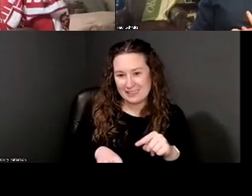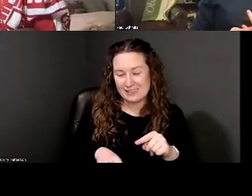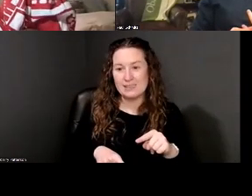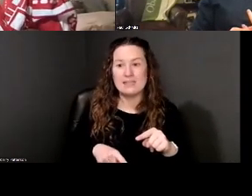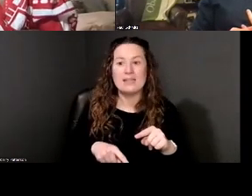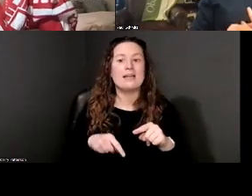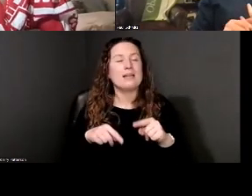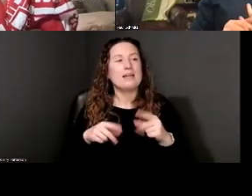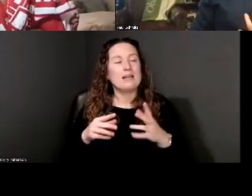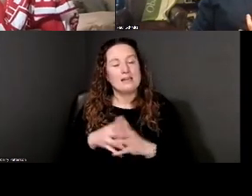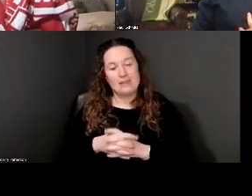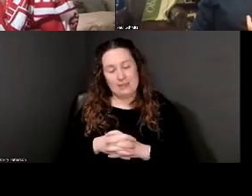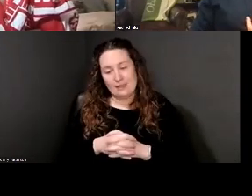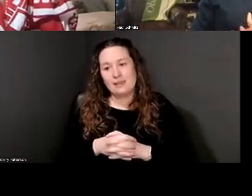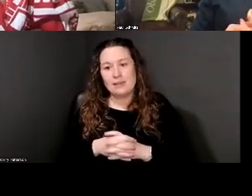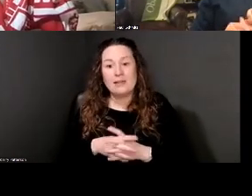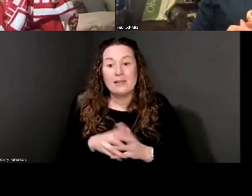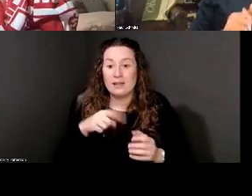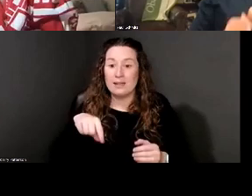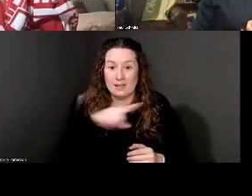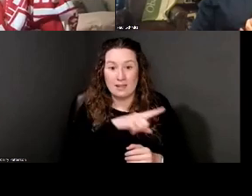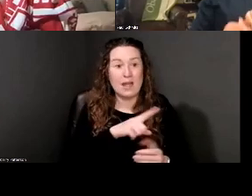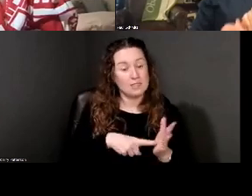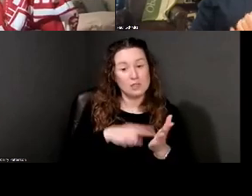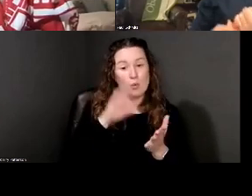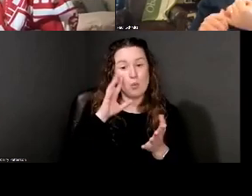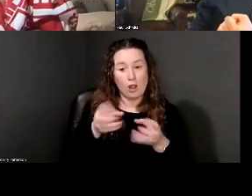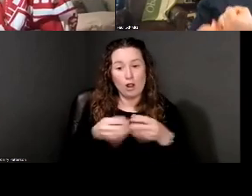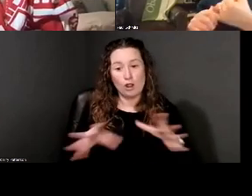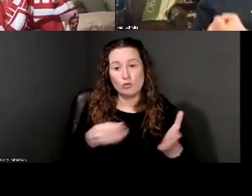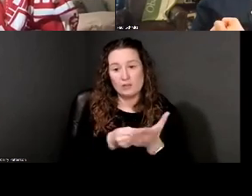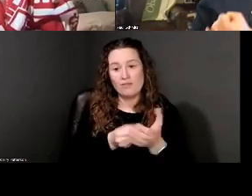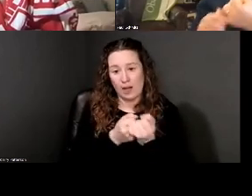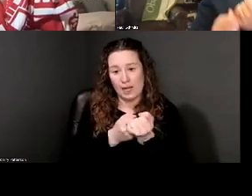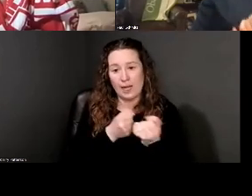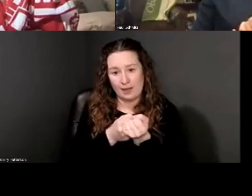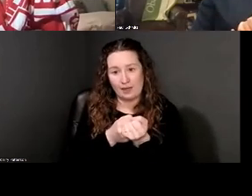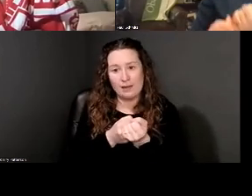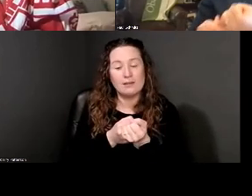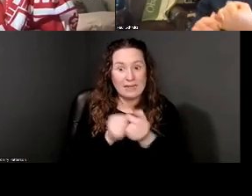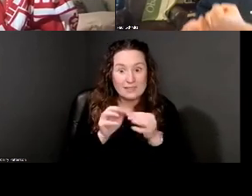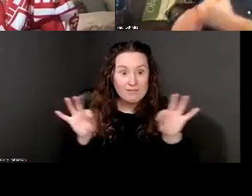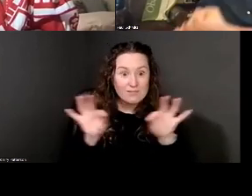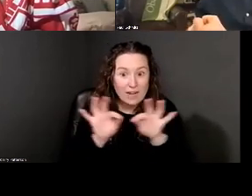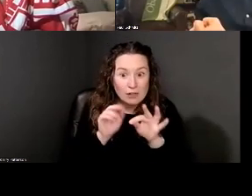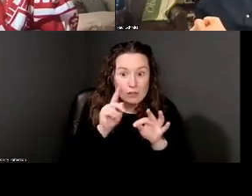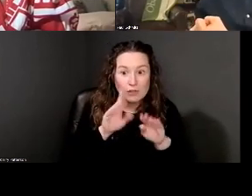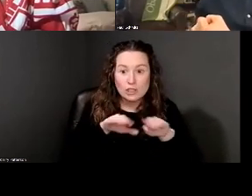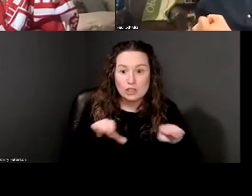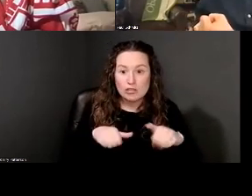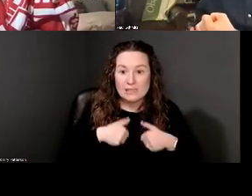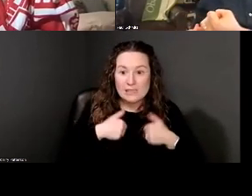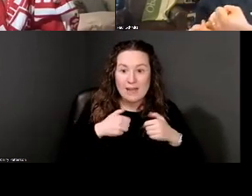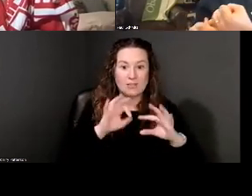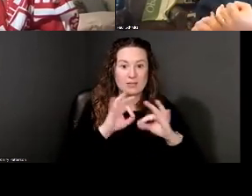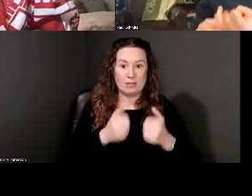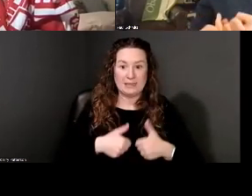It's that they will lose funding that is vital to children and families' lives if they do, and we don't want them to lose that